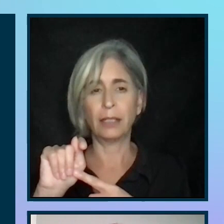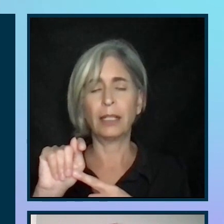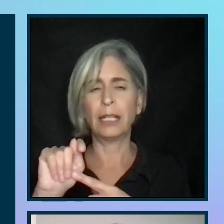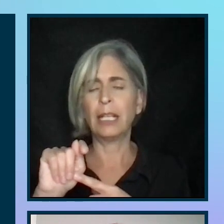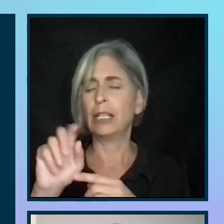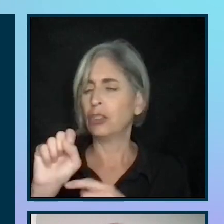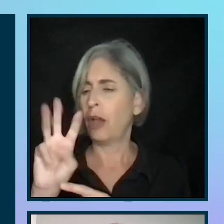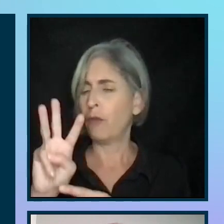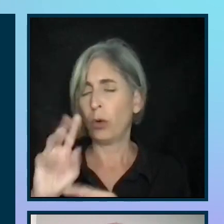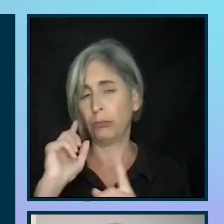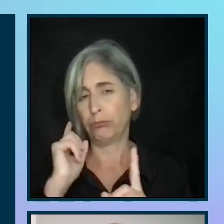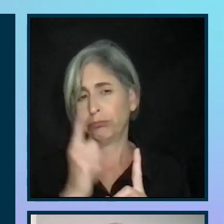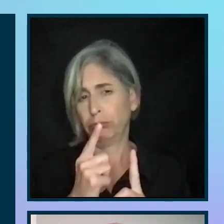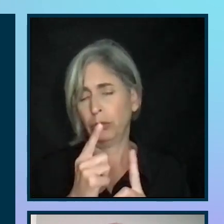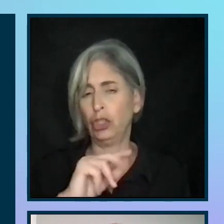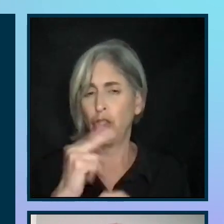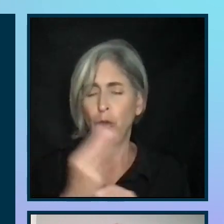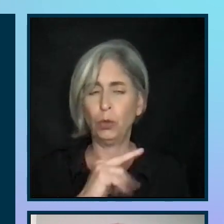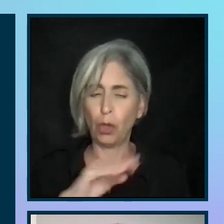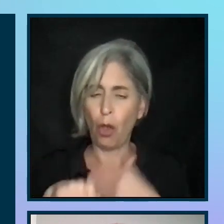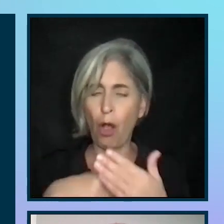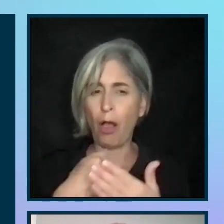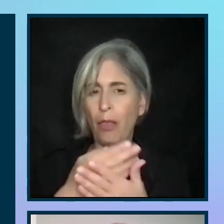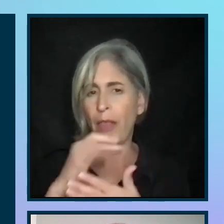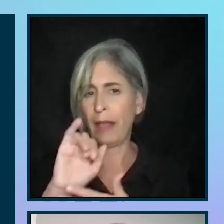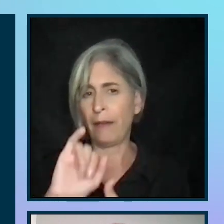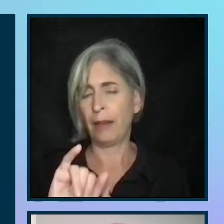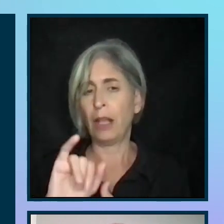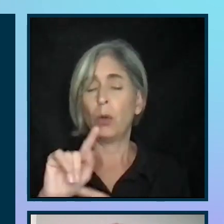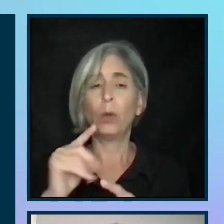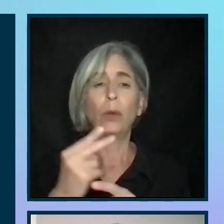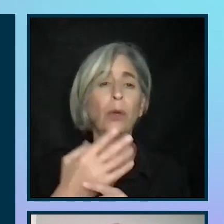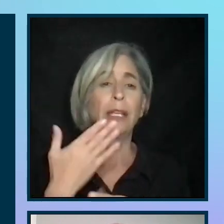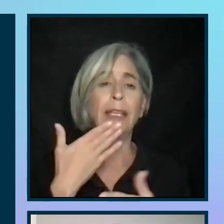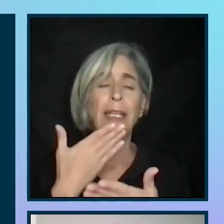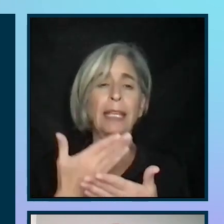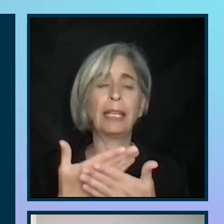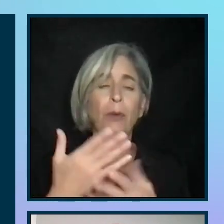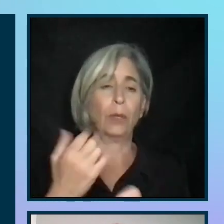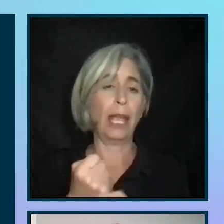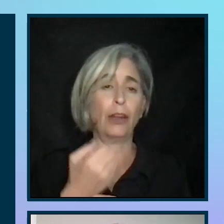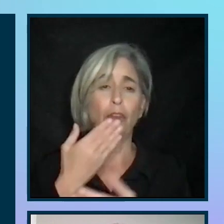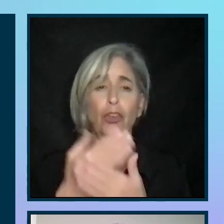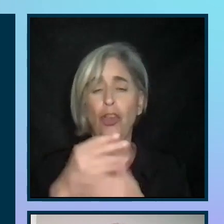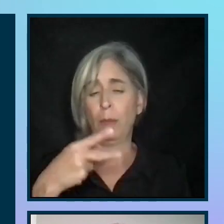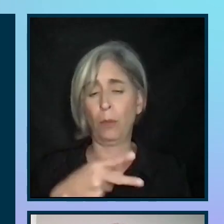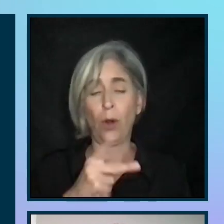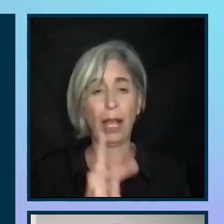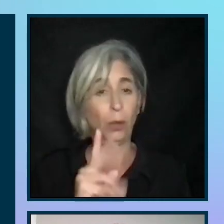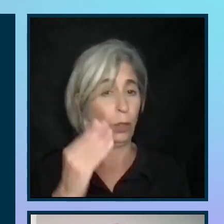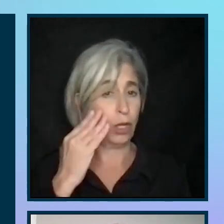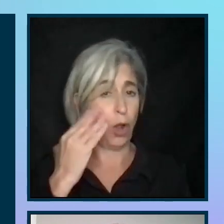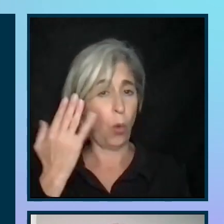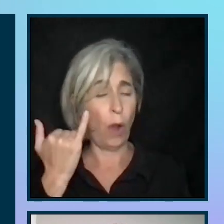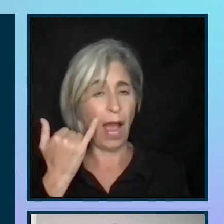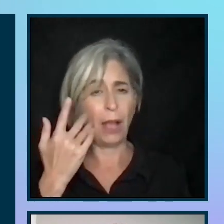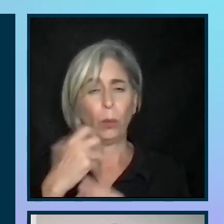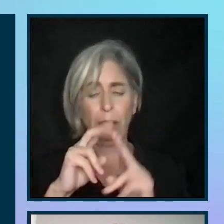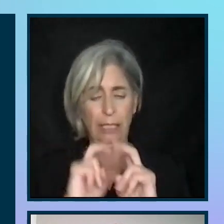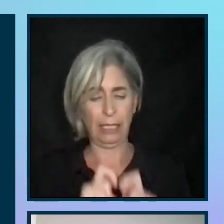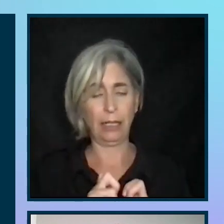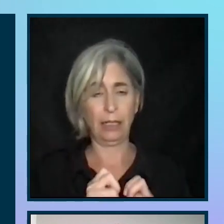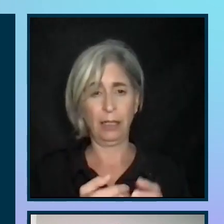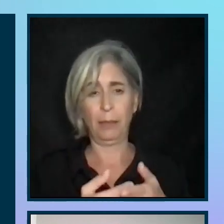software driven based on the XML that's there. We know we're going to get a good product because we've done internal validation up front, and then we do